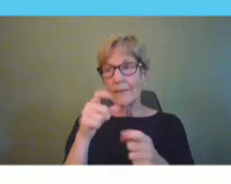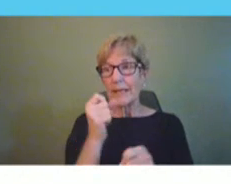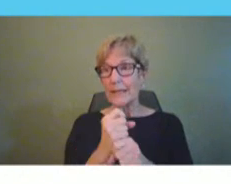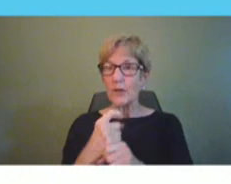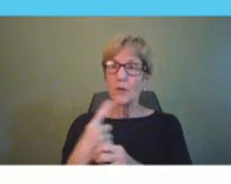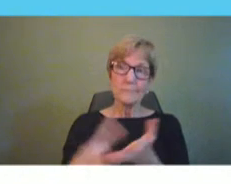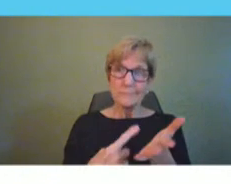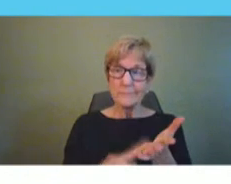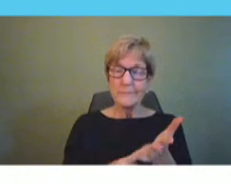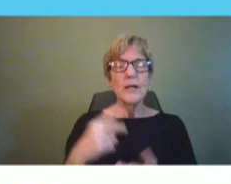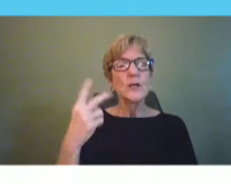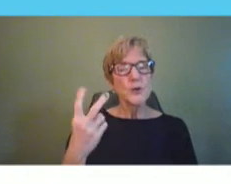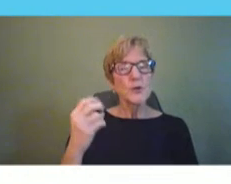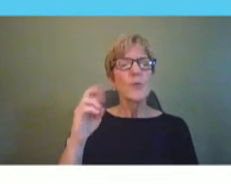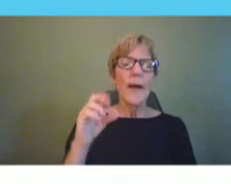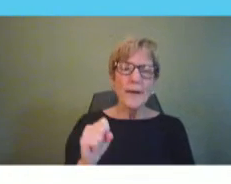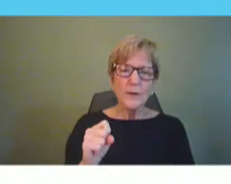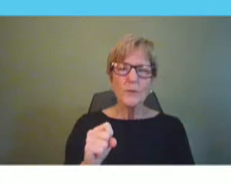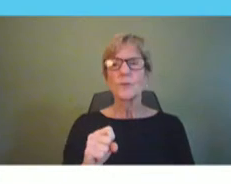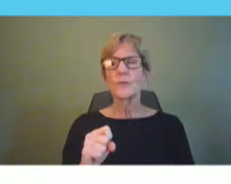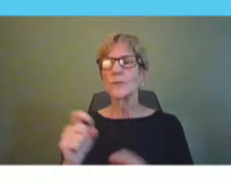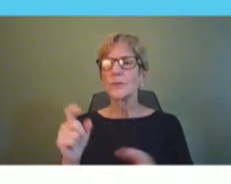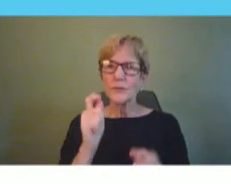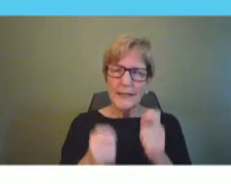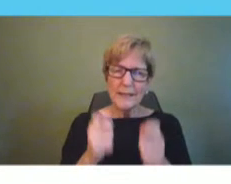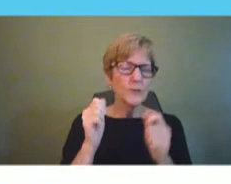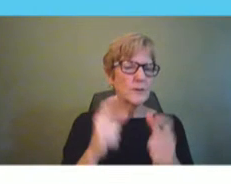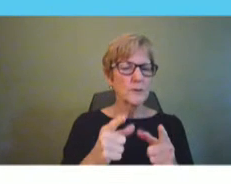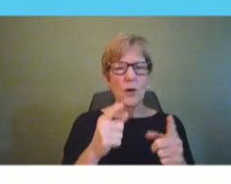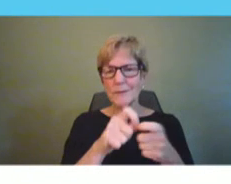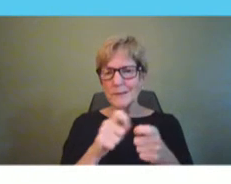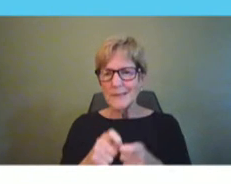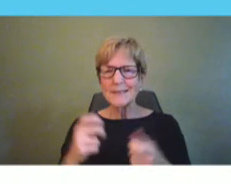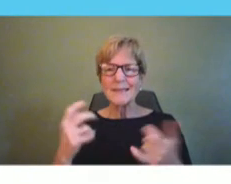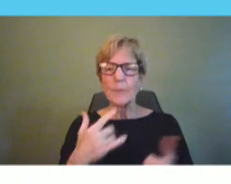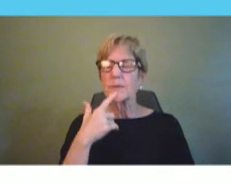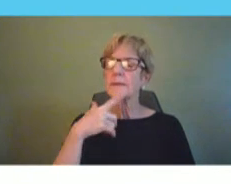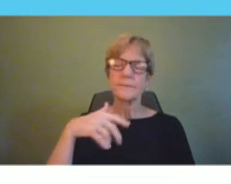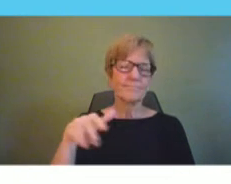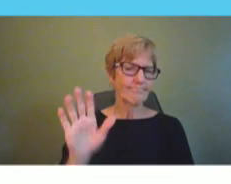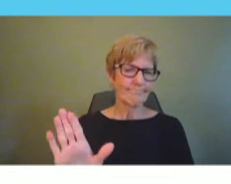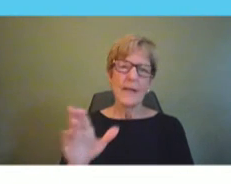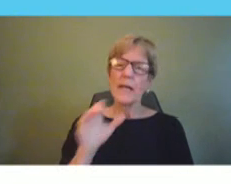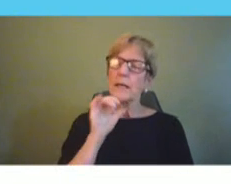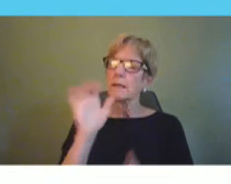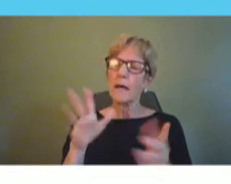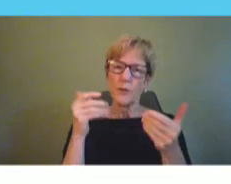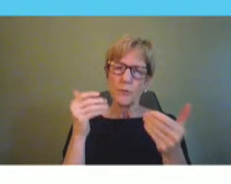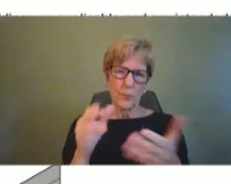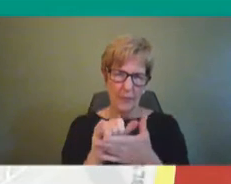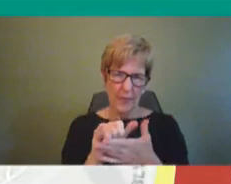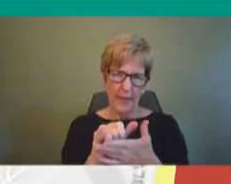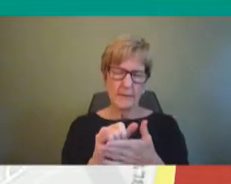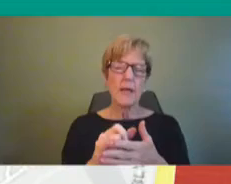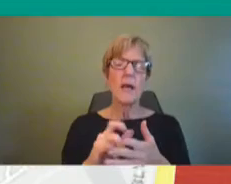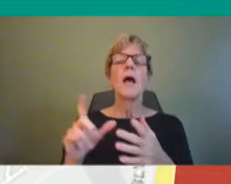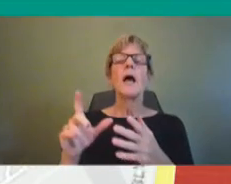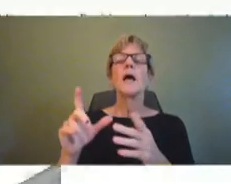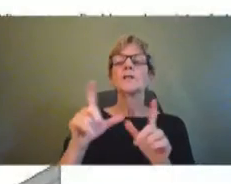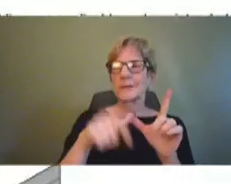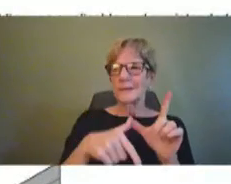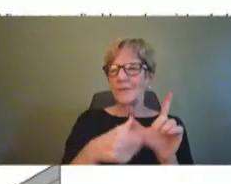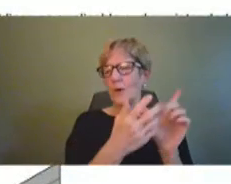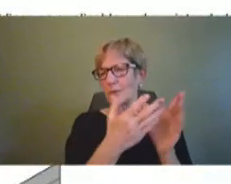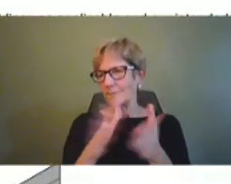acre rezoning and we were talking about all these details and now we said we're not moving forward with that we're going to default to the zoning that the city is